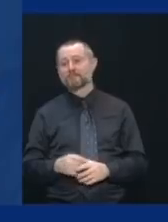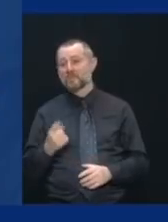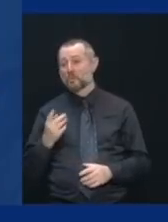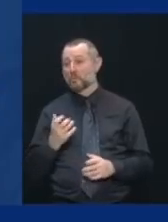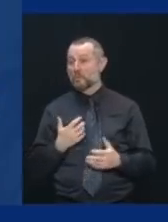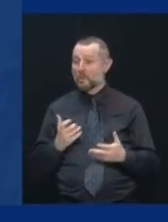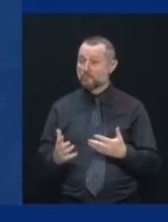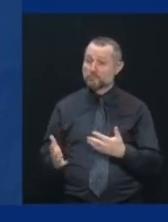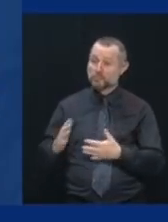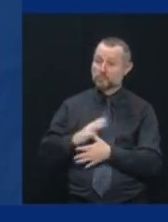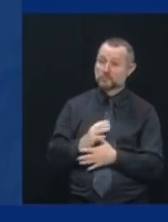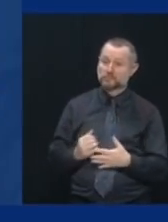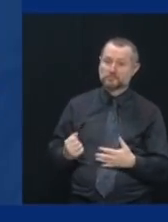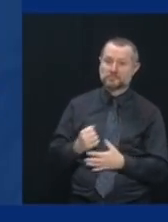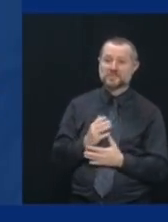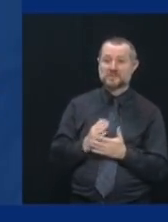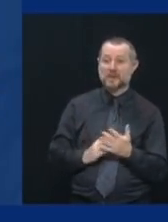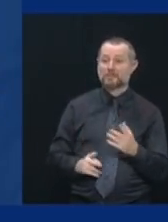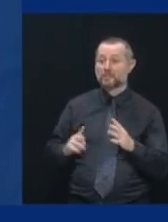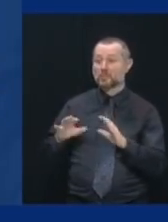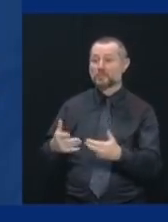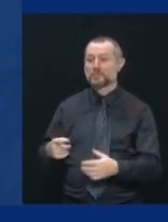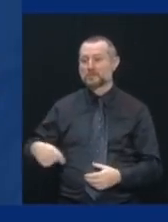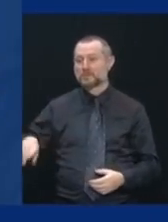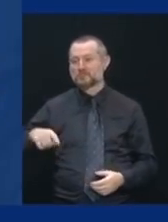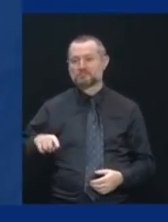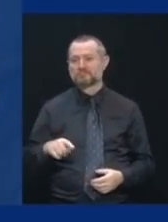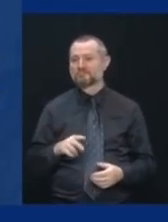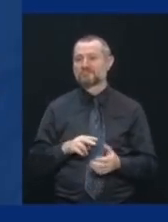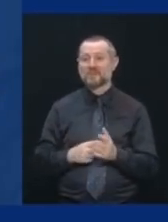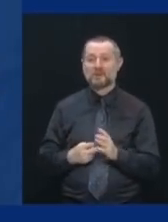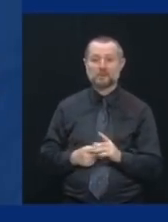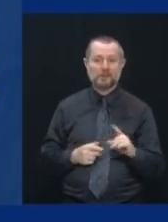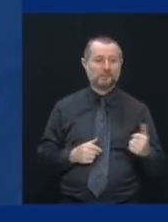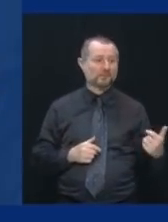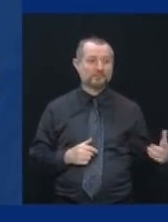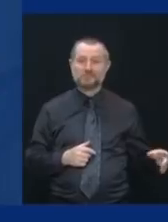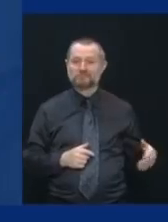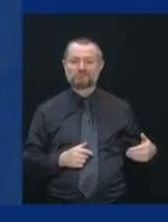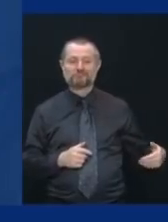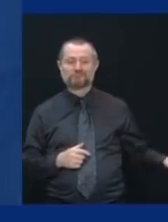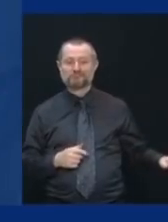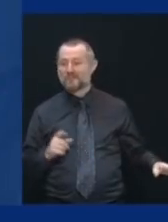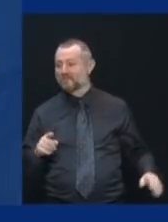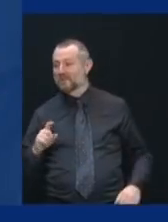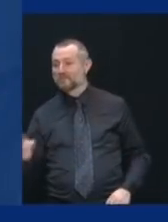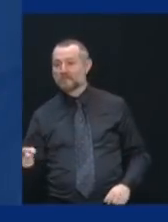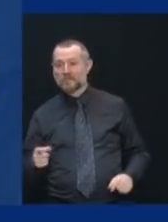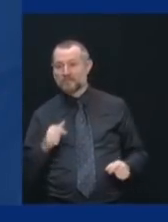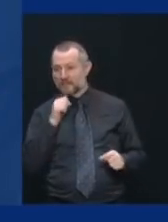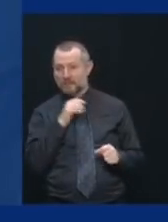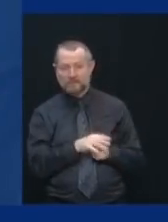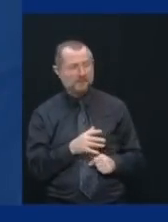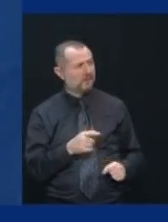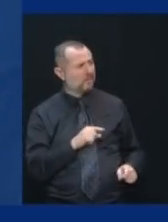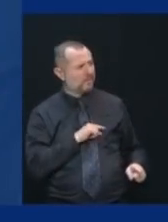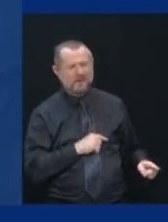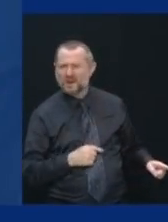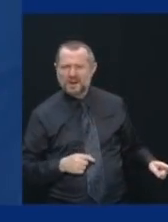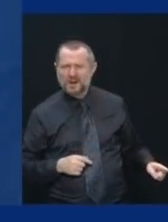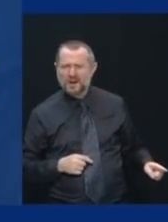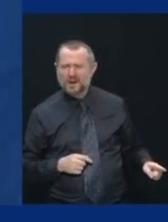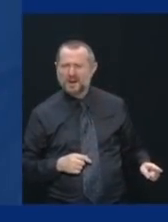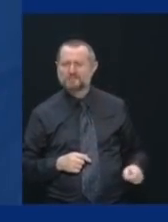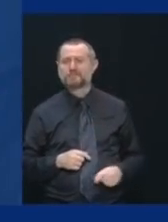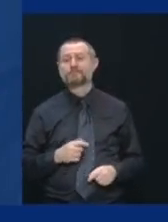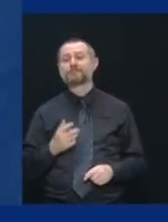prioritize someone, well, then you have to deprioritize someone. We have 15 million